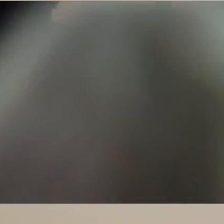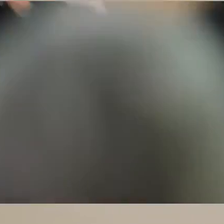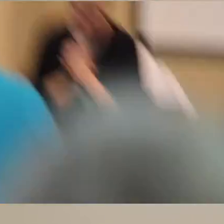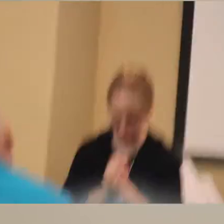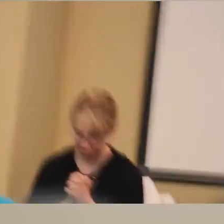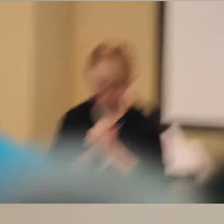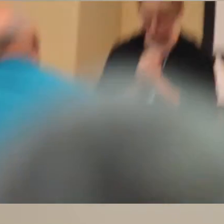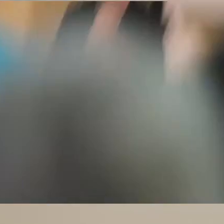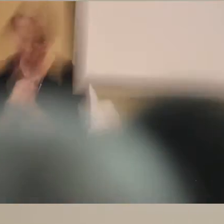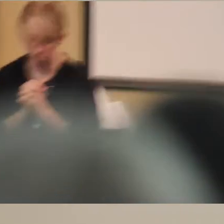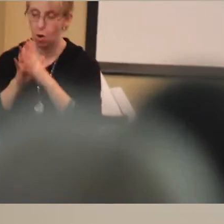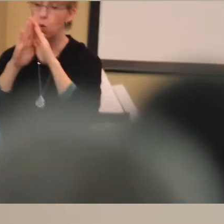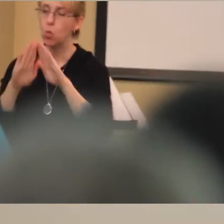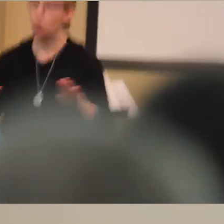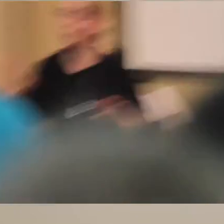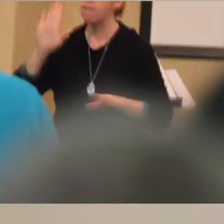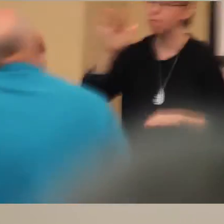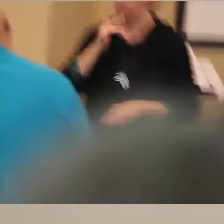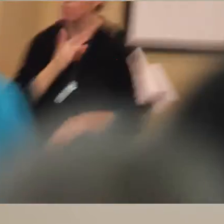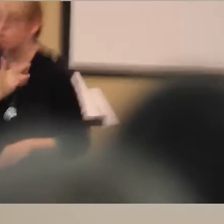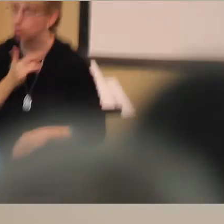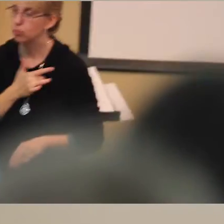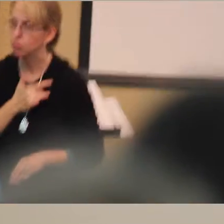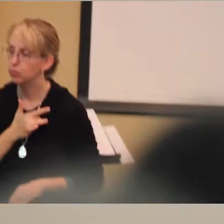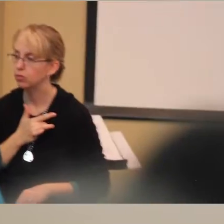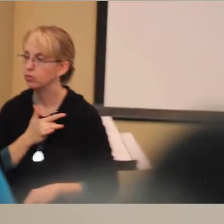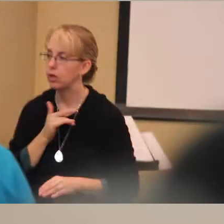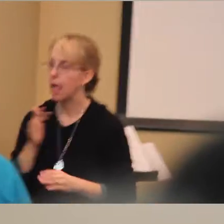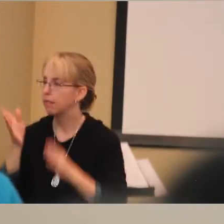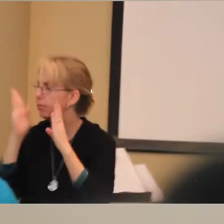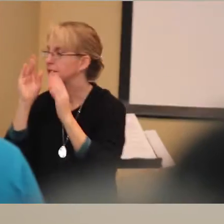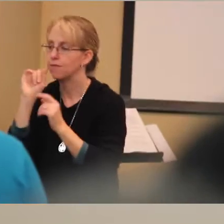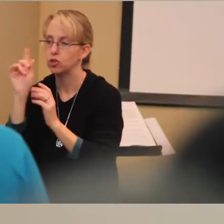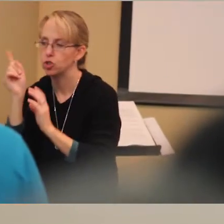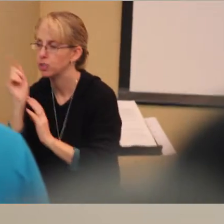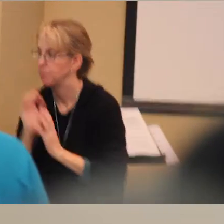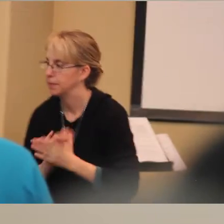bow your heads if you don't want to, but quiet your hearts and just listen to me for just a minute.